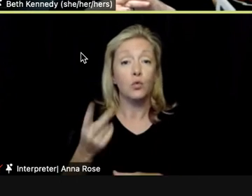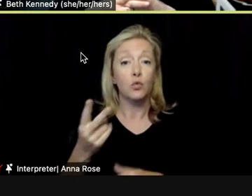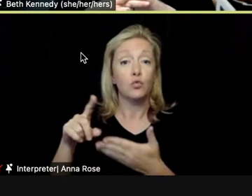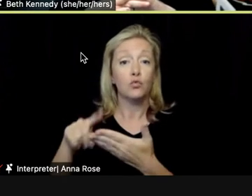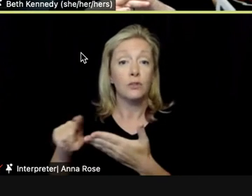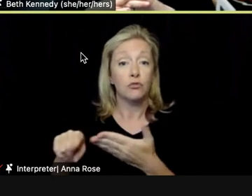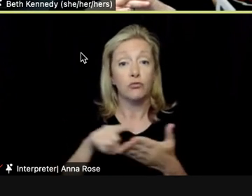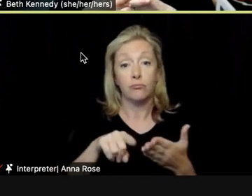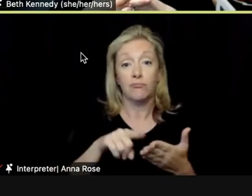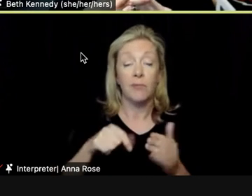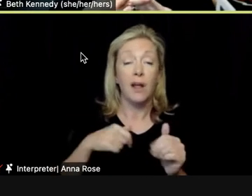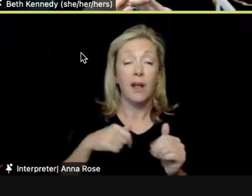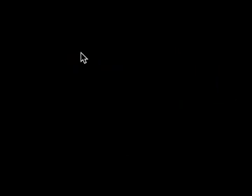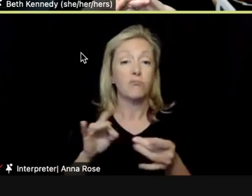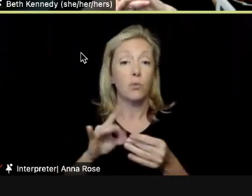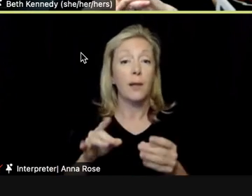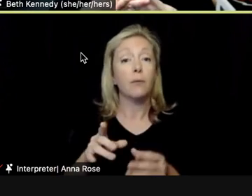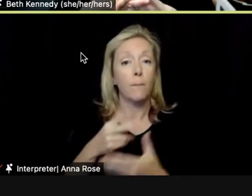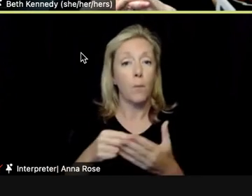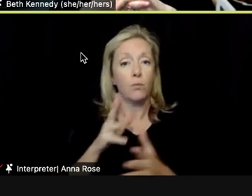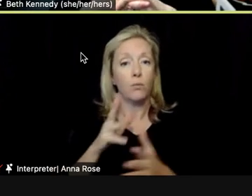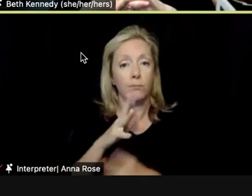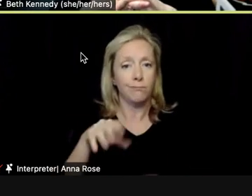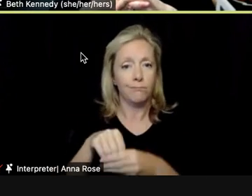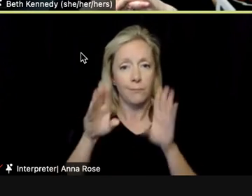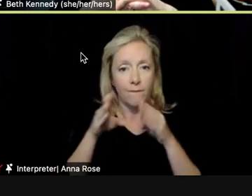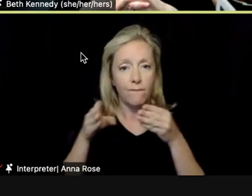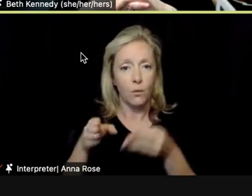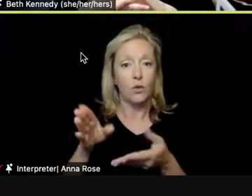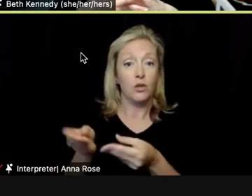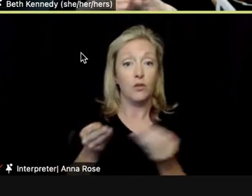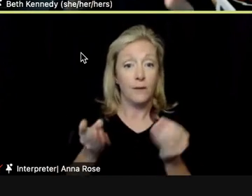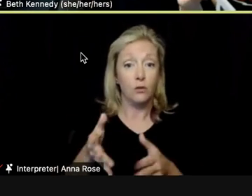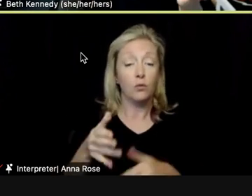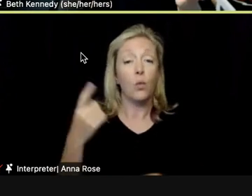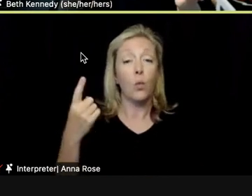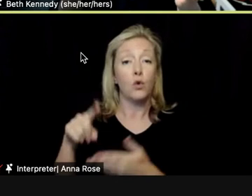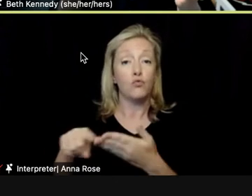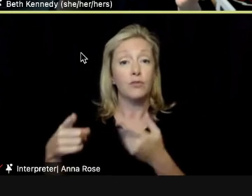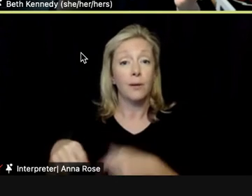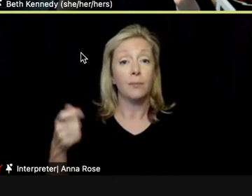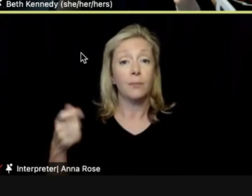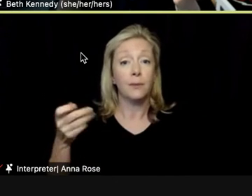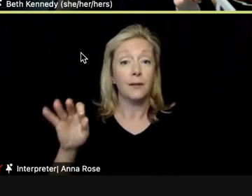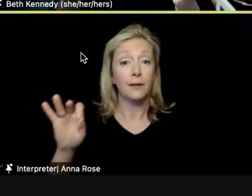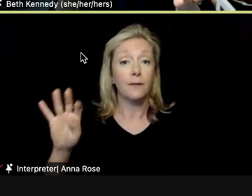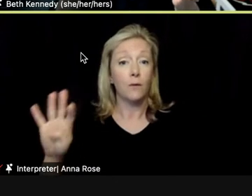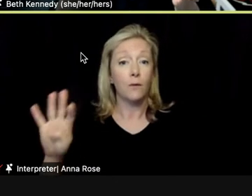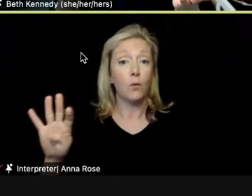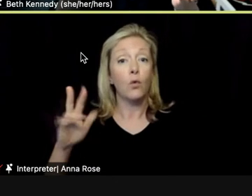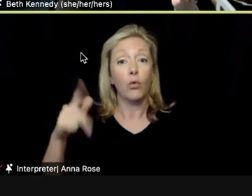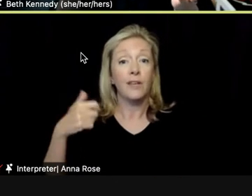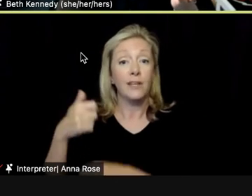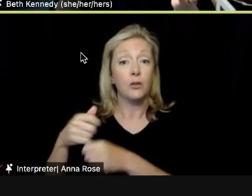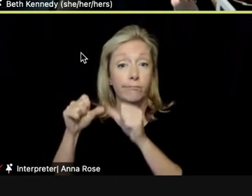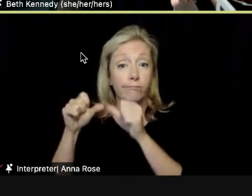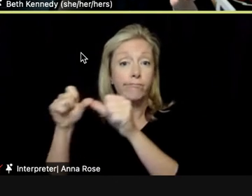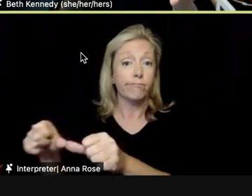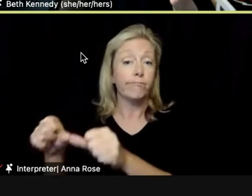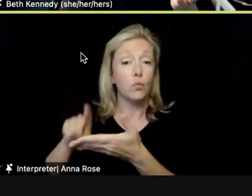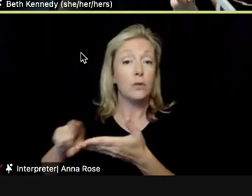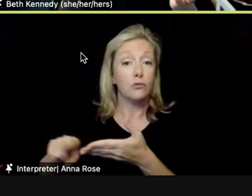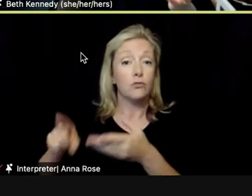tell you about on interveners. One happened in 1994. Awesome study, 3-year study, a longitudinal